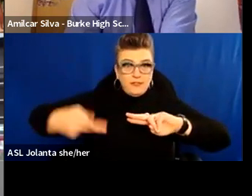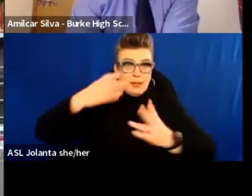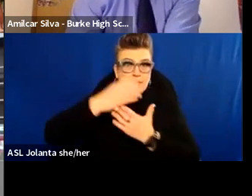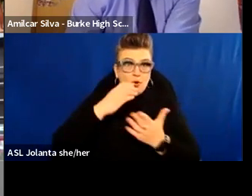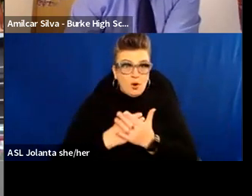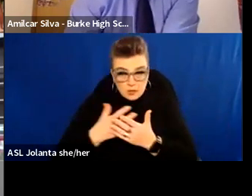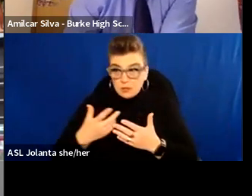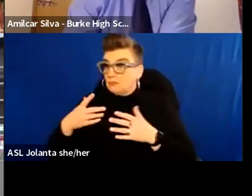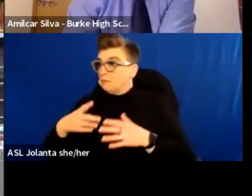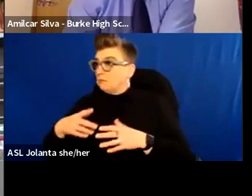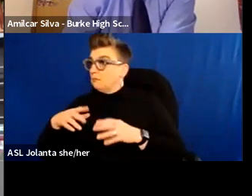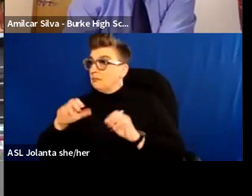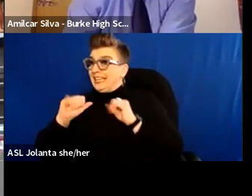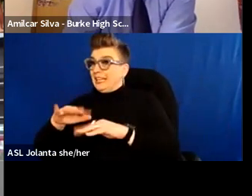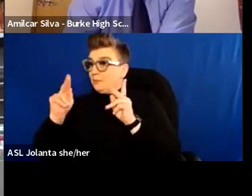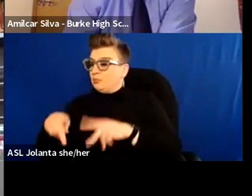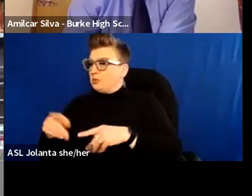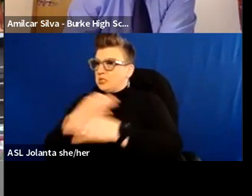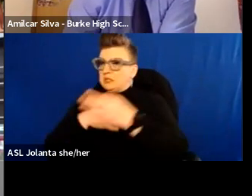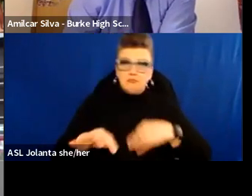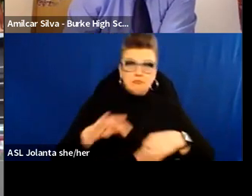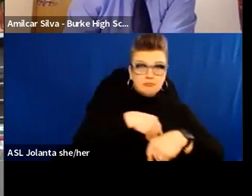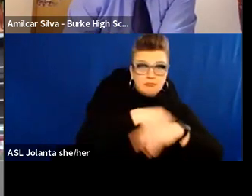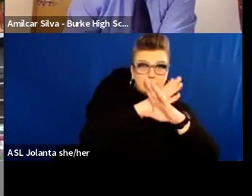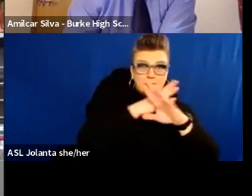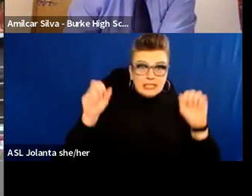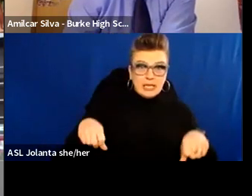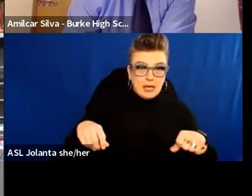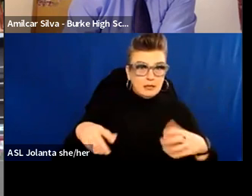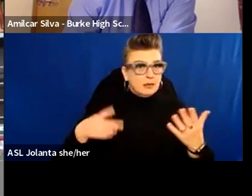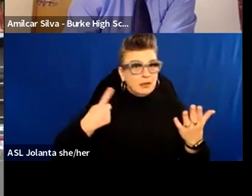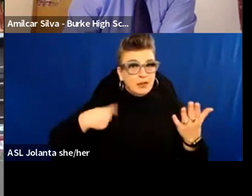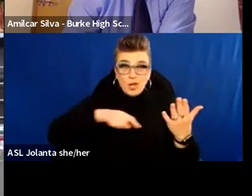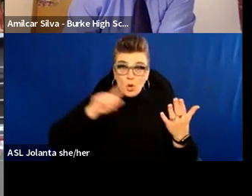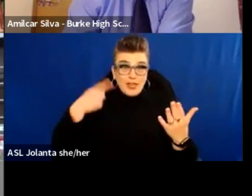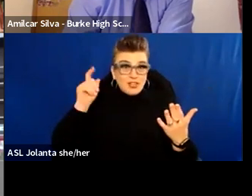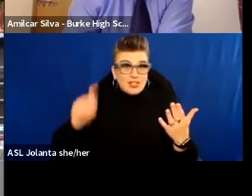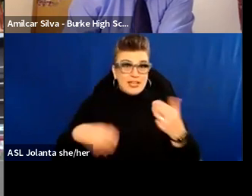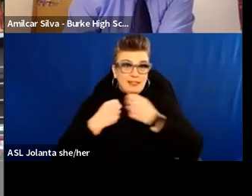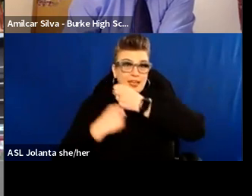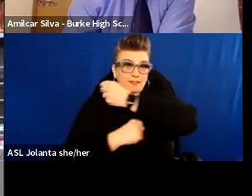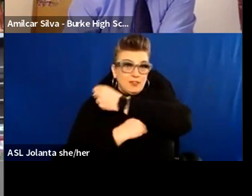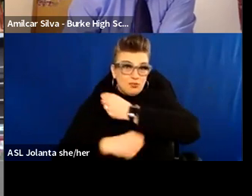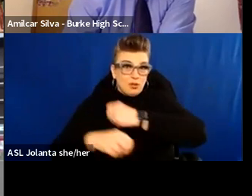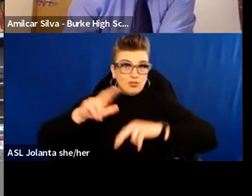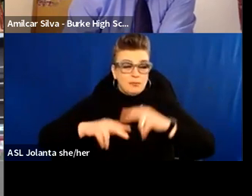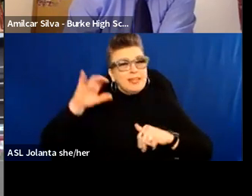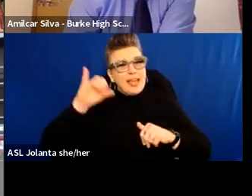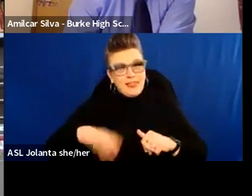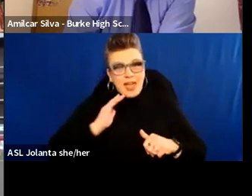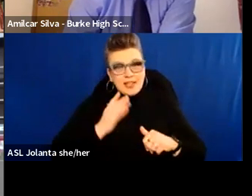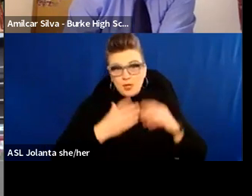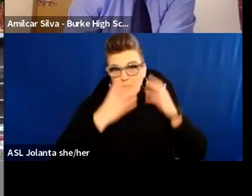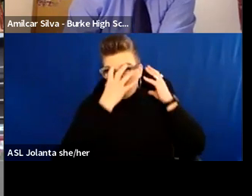online and so we just need to get that infrastructure built and that's kind of been the reimagining wonderful